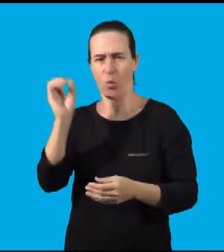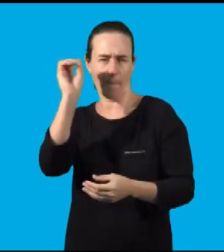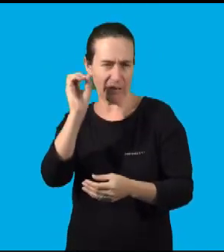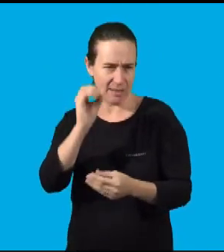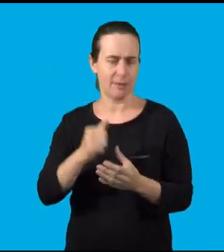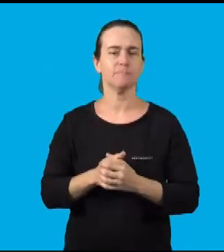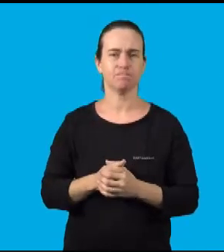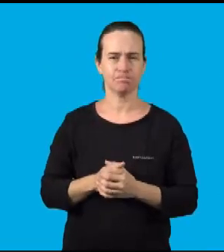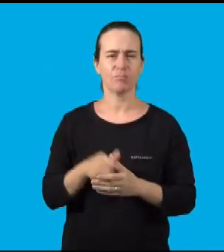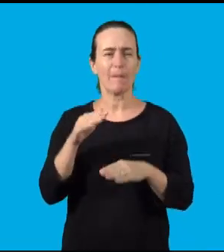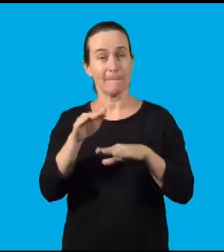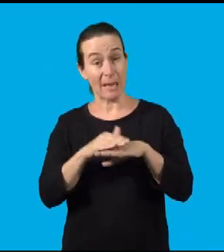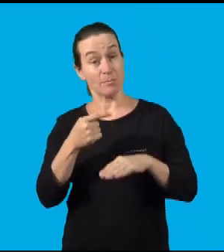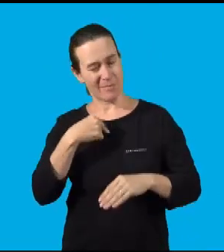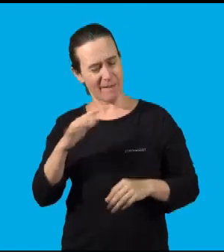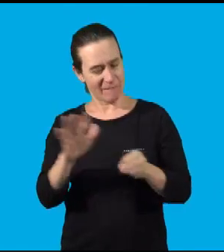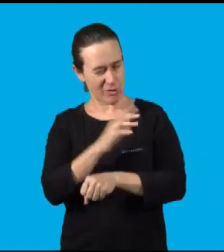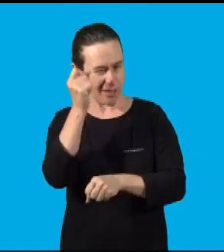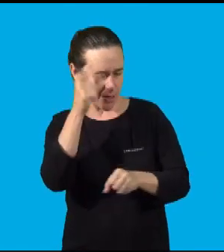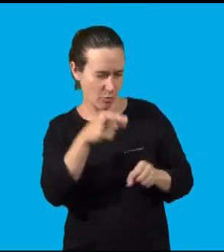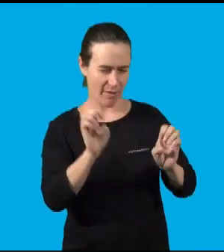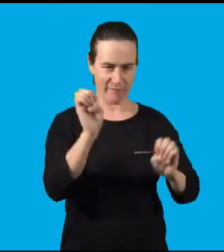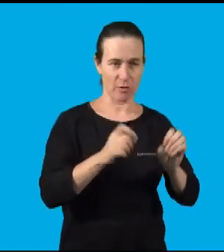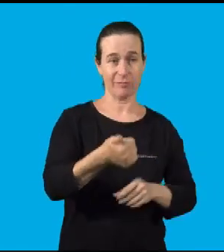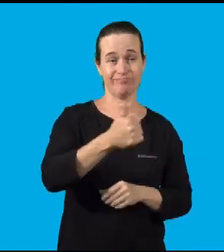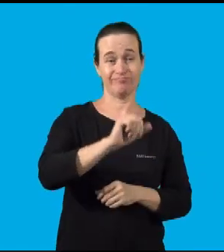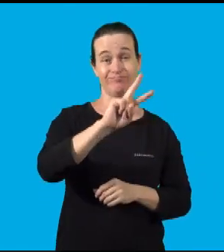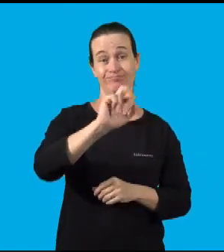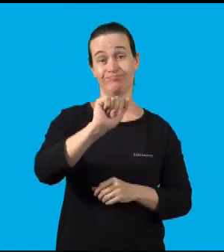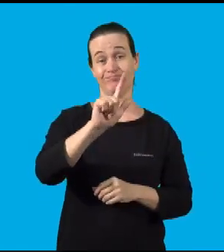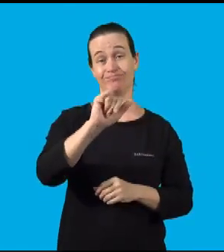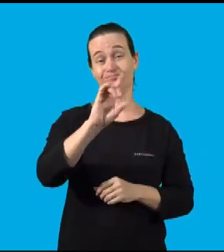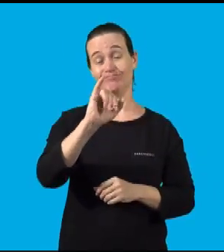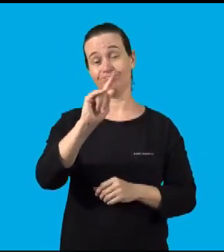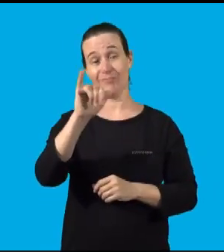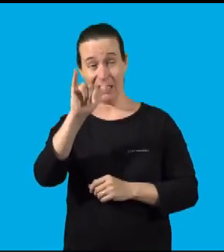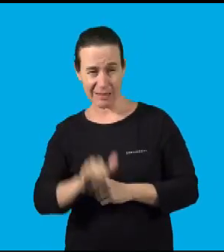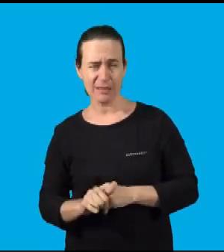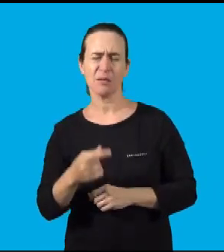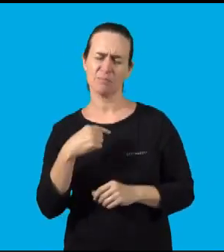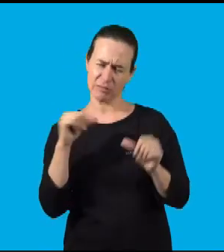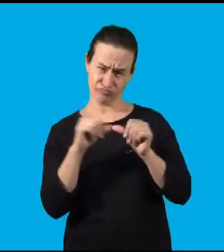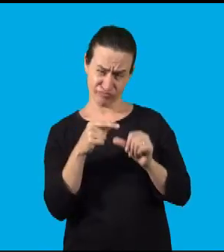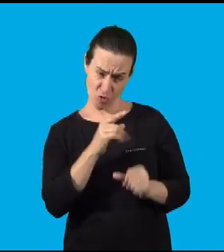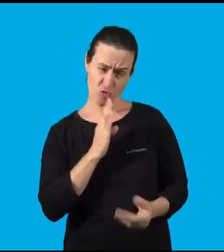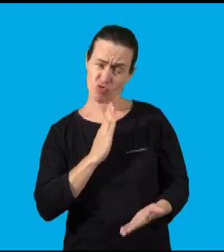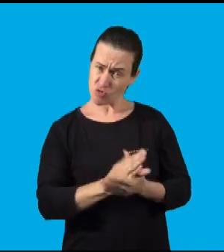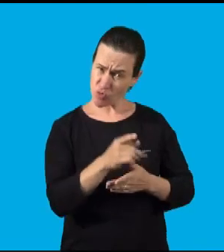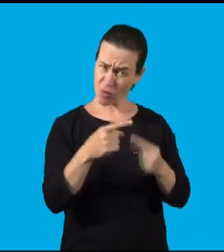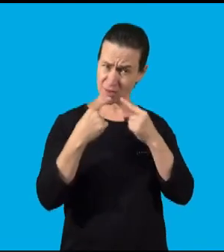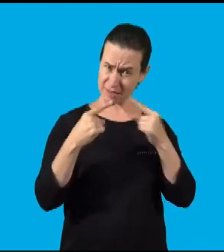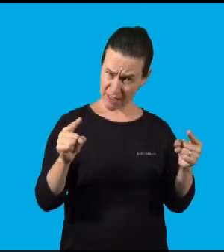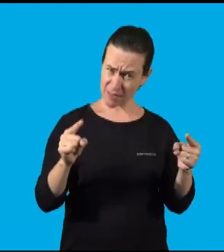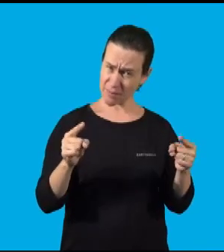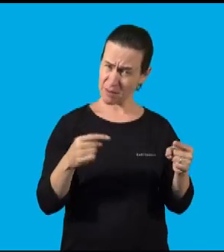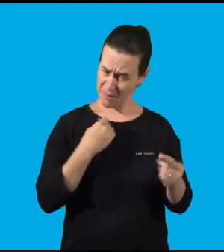own perspective based on a thorough evaluation. Validity means to determine how truthful a statement is